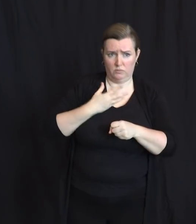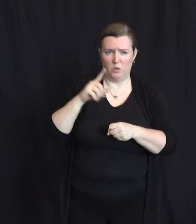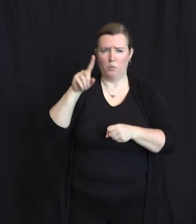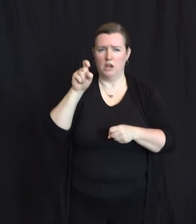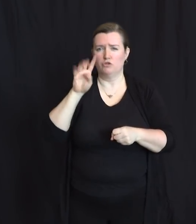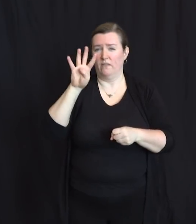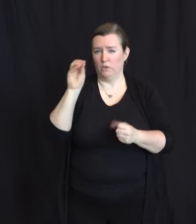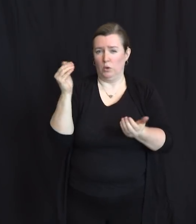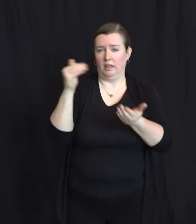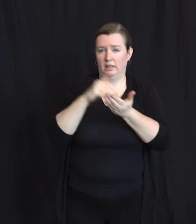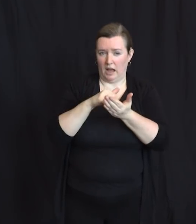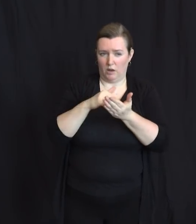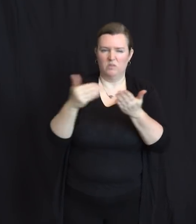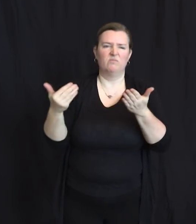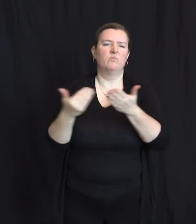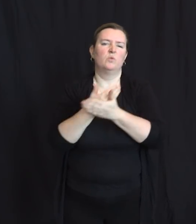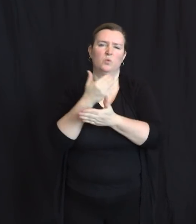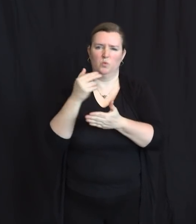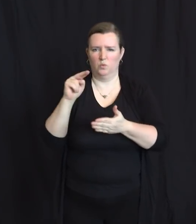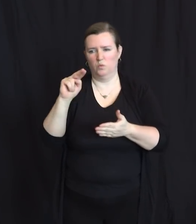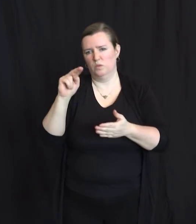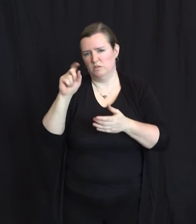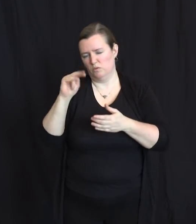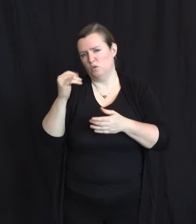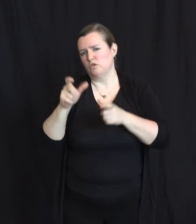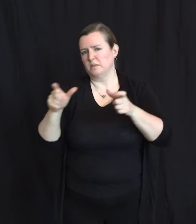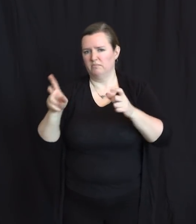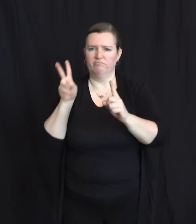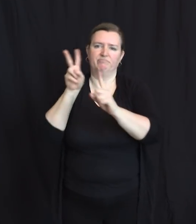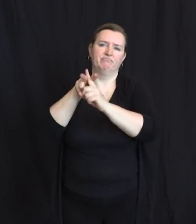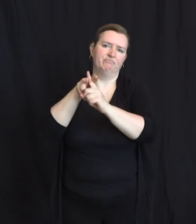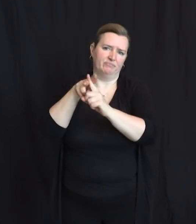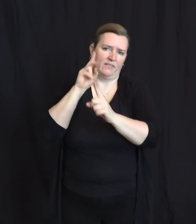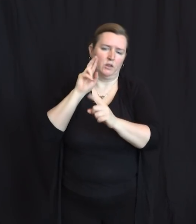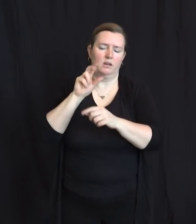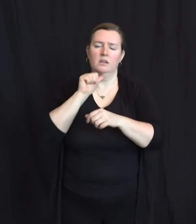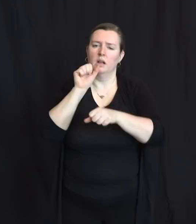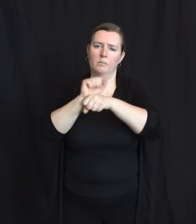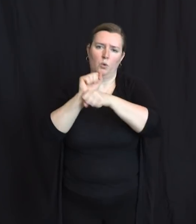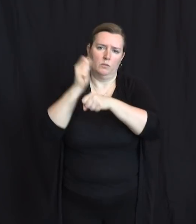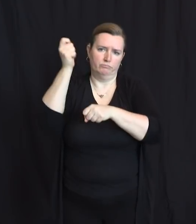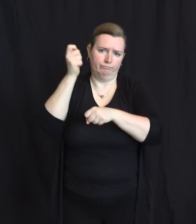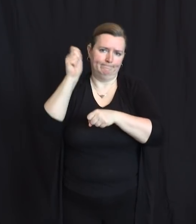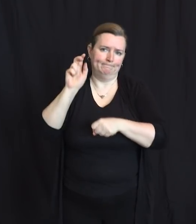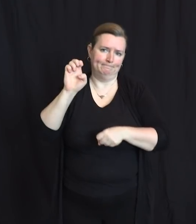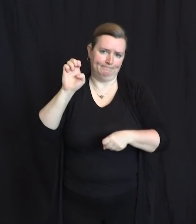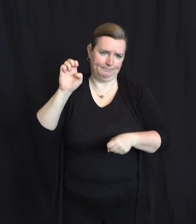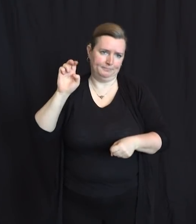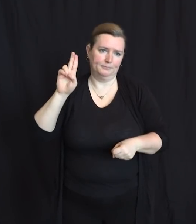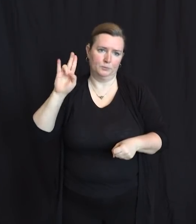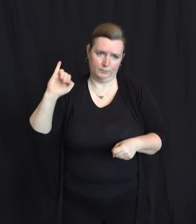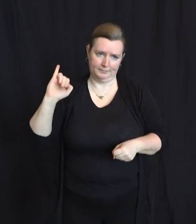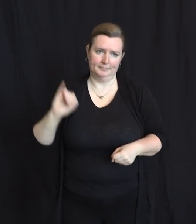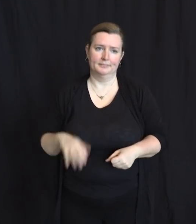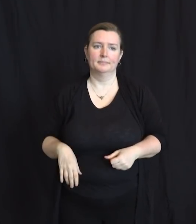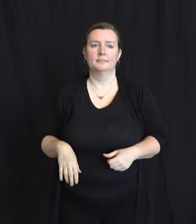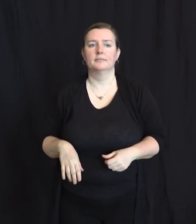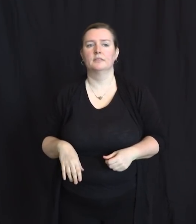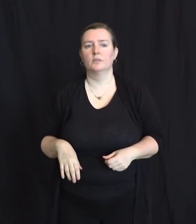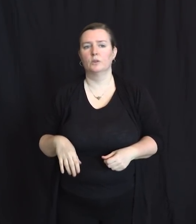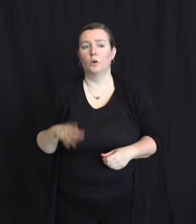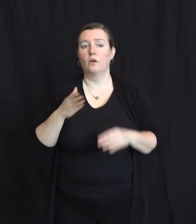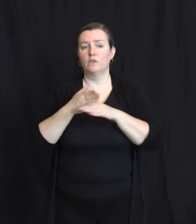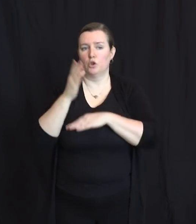140,000 New Jerseyans filed for unemployment last week, and that $1 billion in unemployment benefits have now